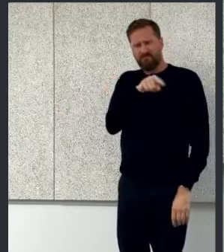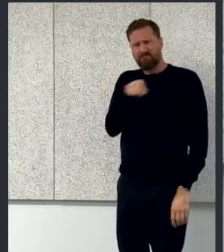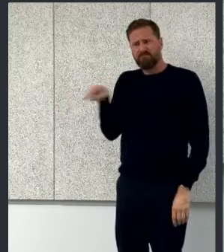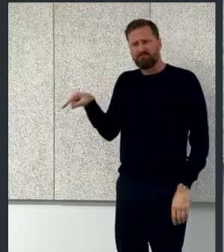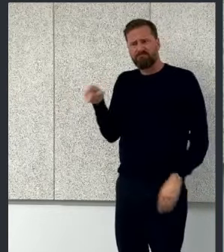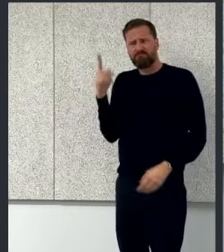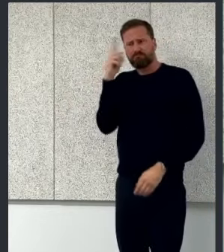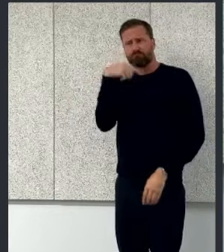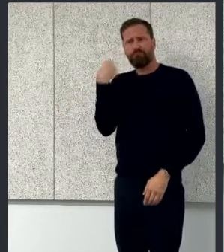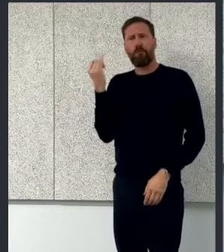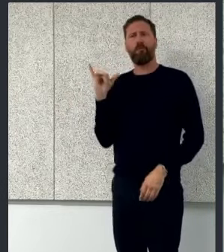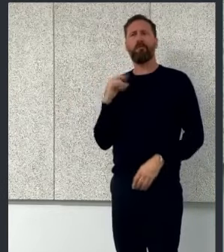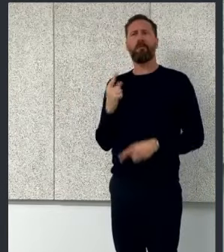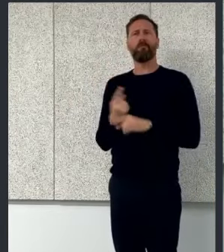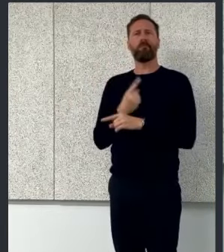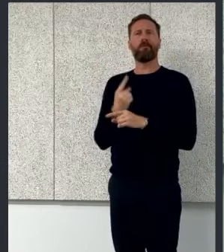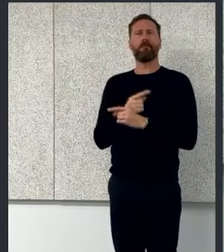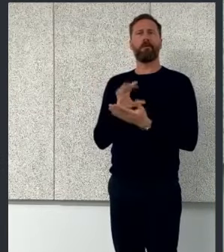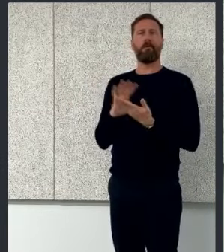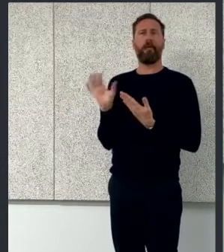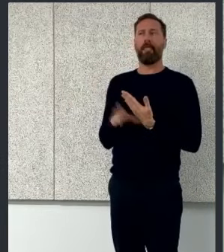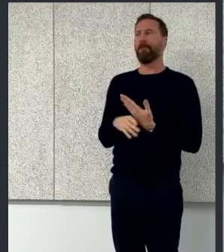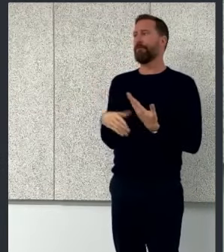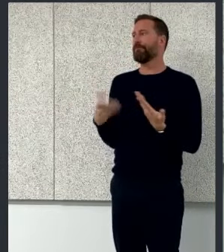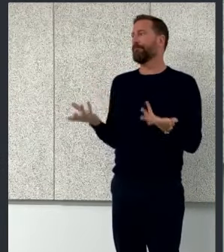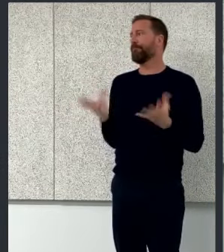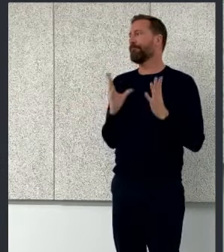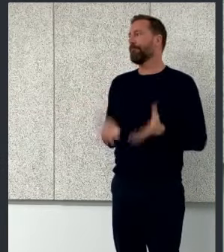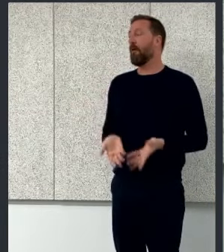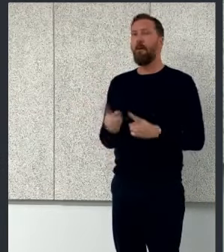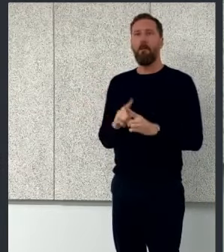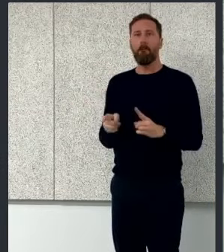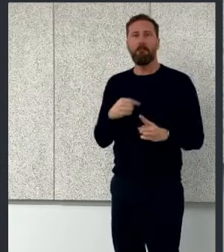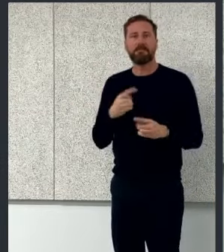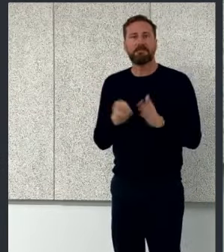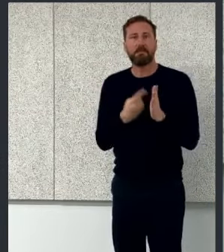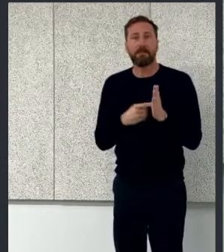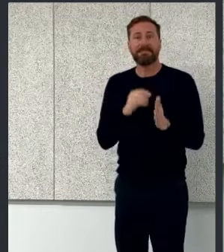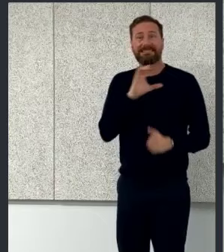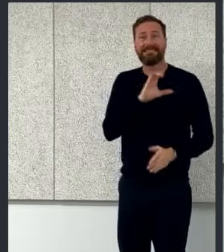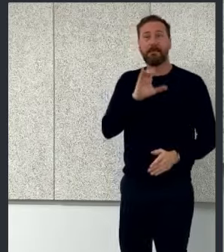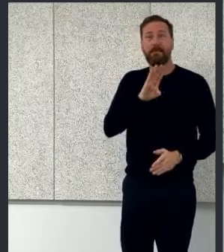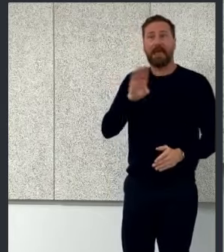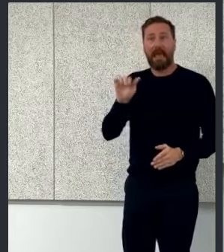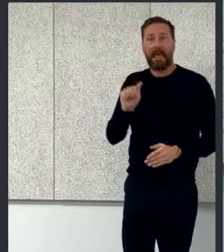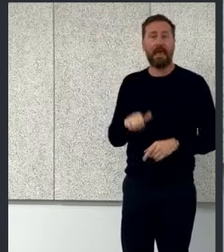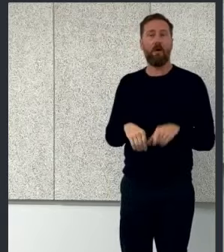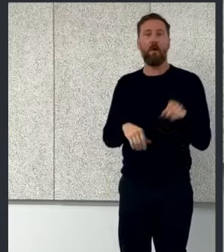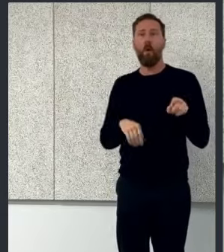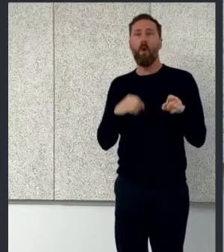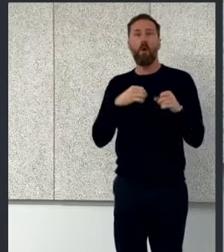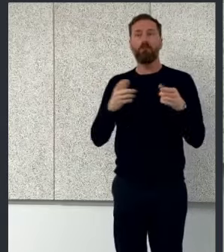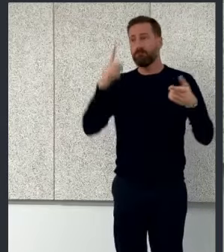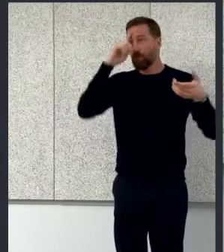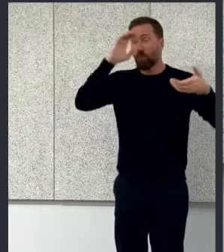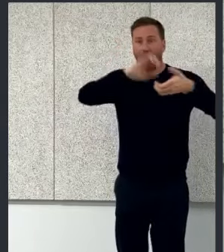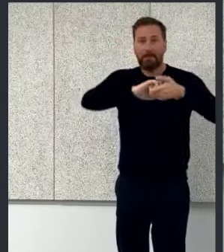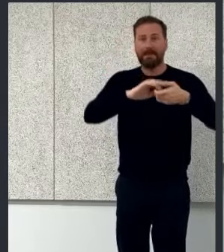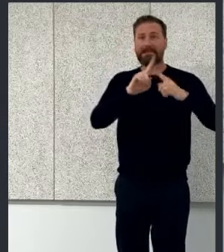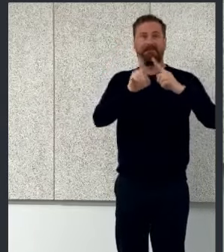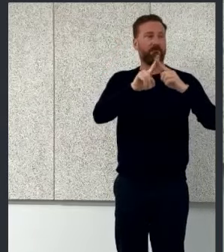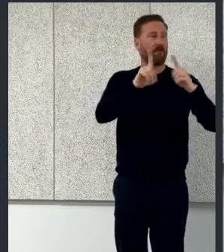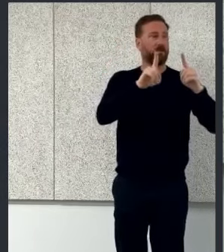know, regular calendars, but a lot of it looks like, you know, CBAs and agreements across different unions